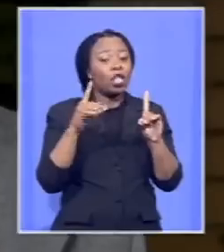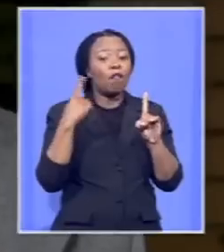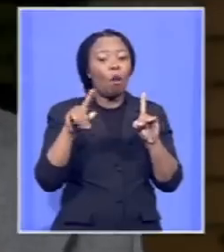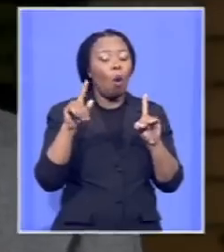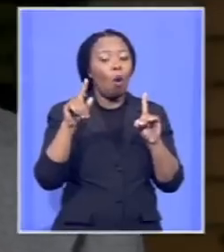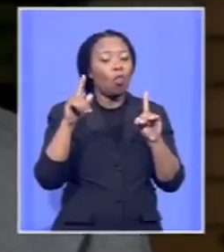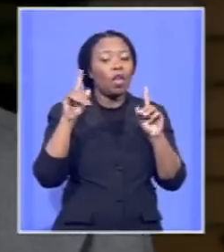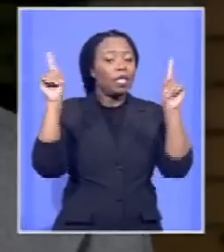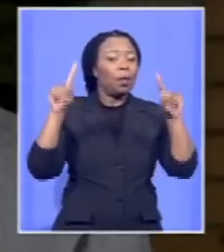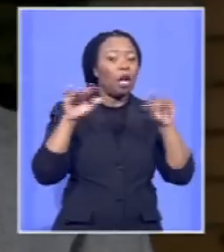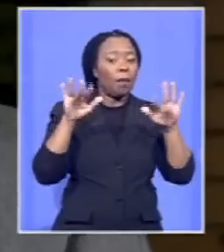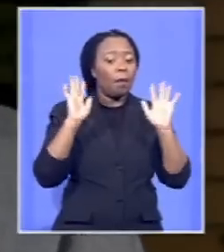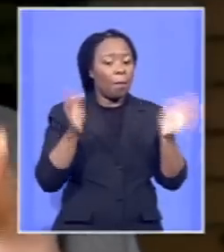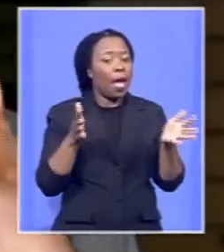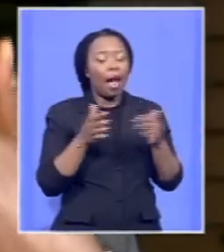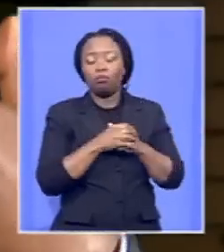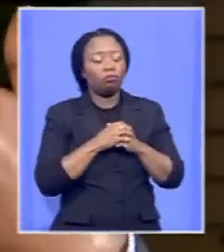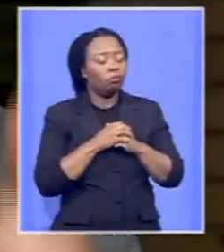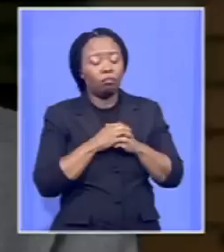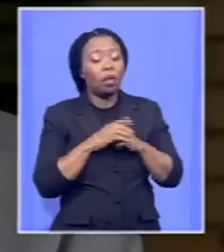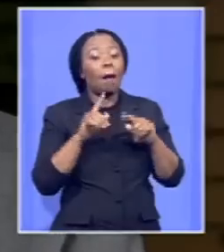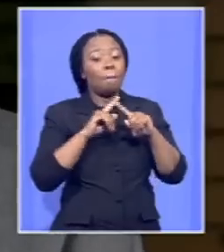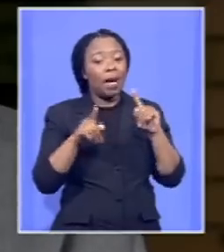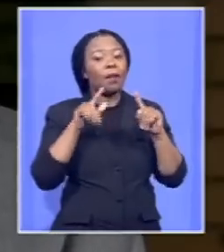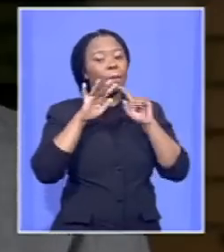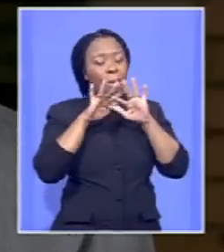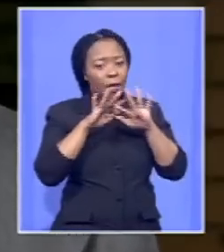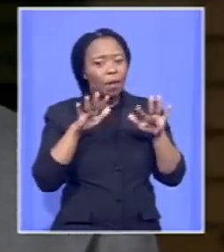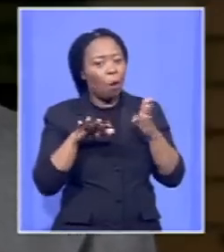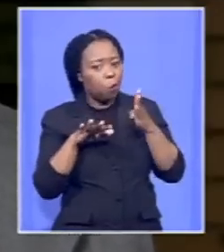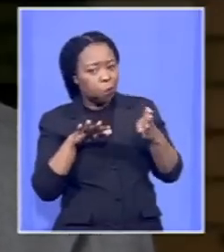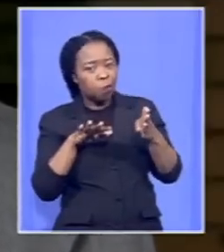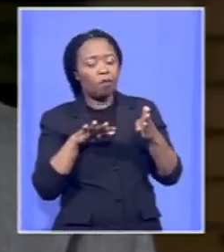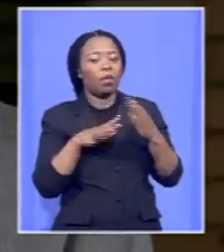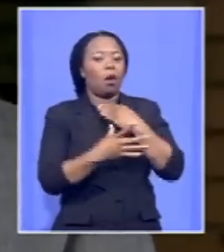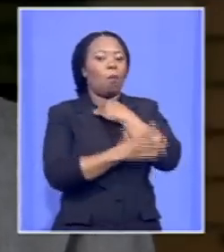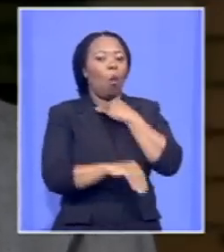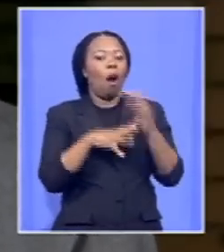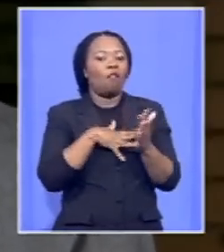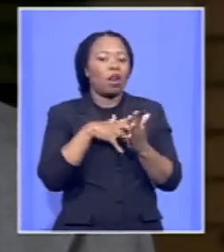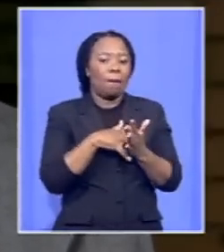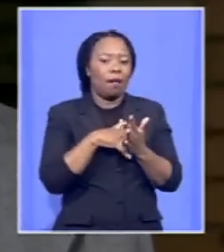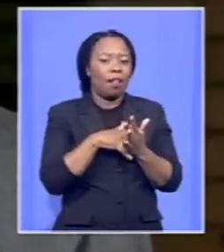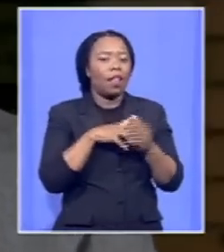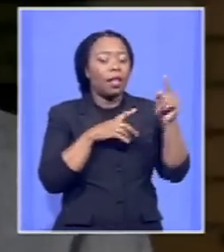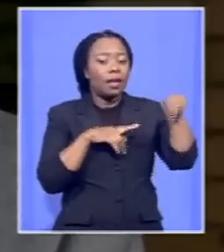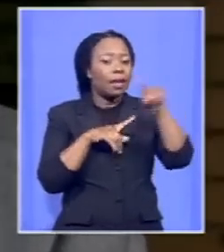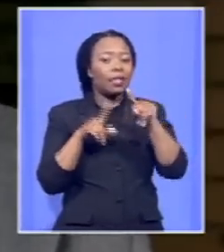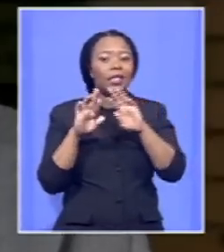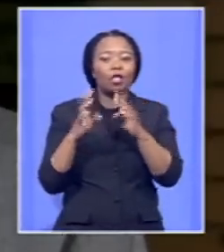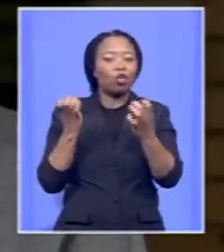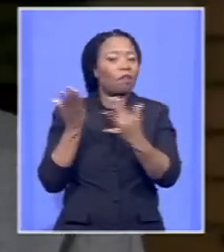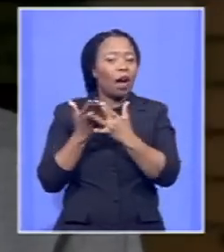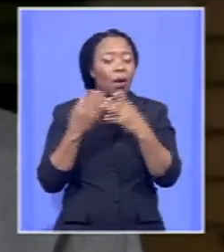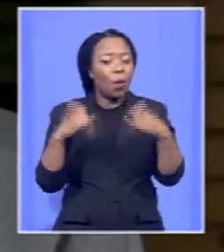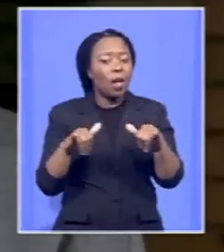we're talking about. As Silo said, it's people that they would find in the middle of nowhere who actually have no access to facilities and be able